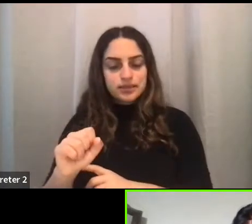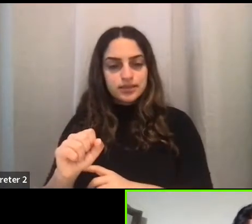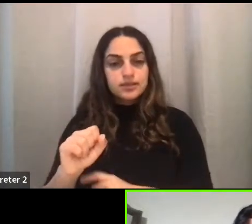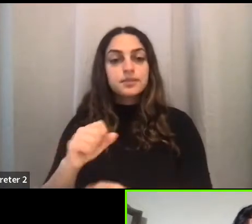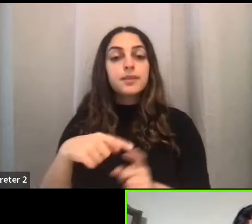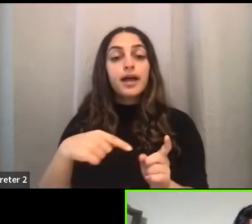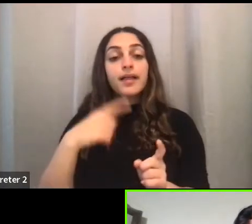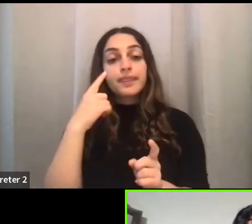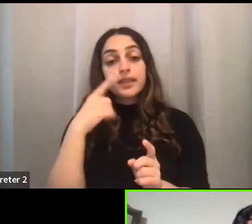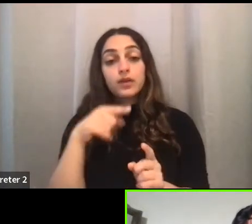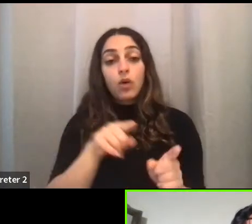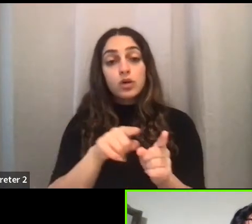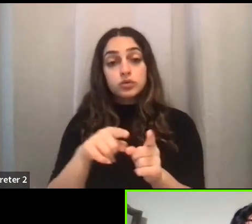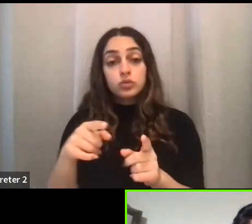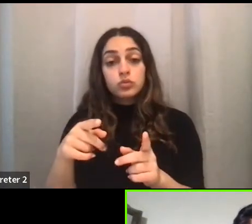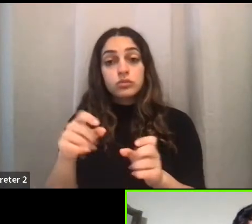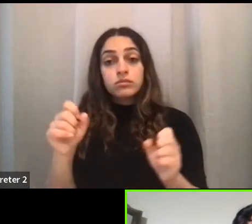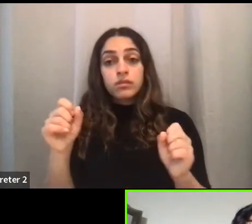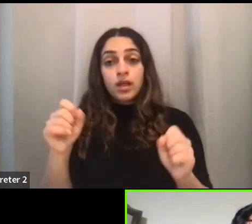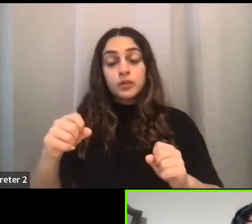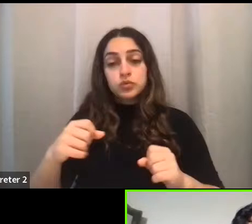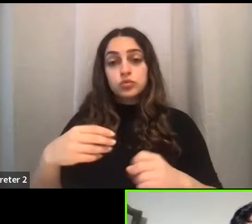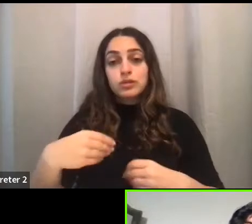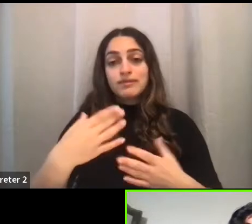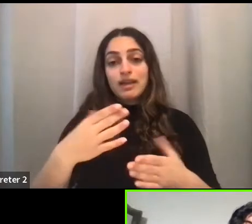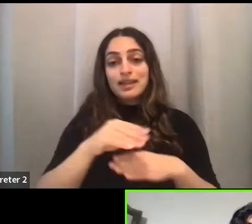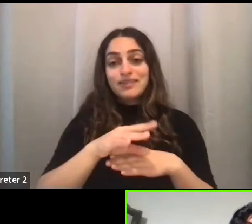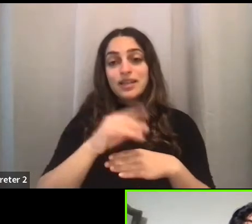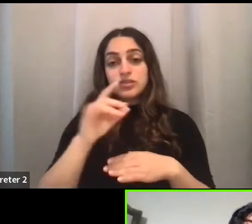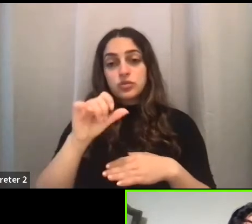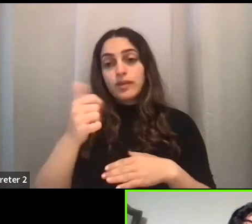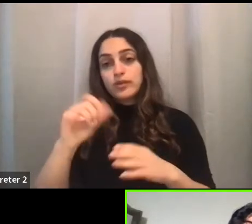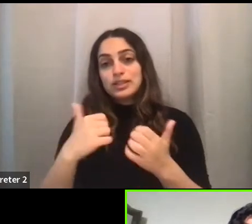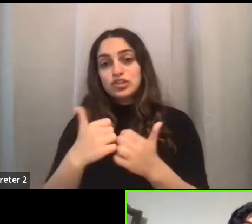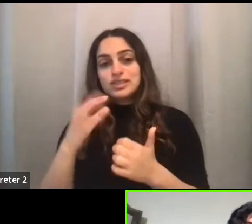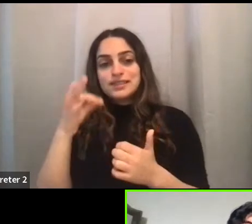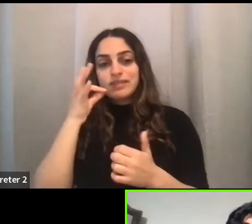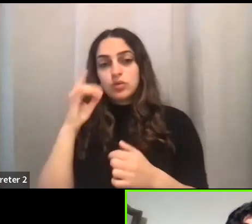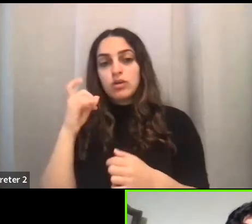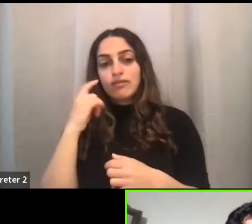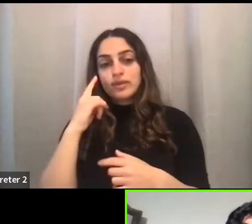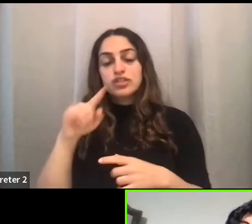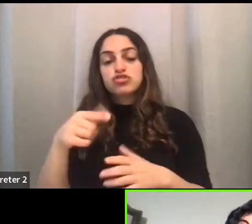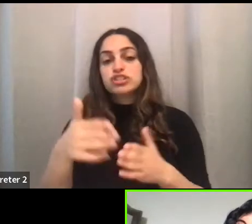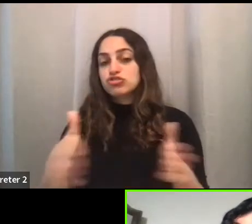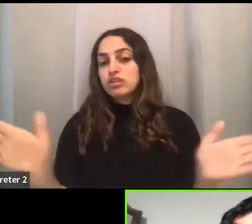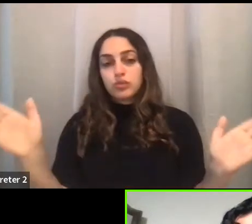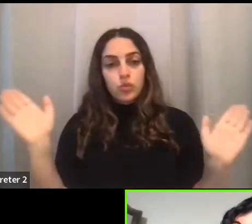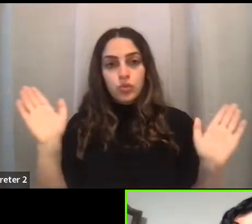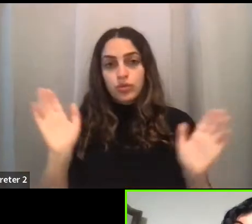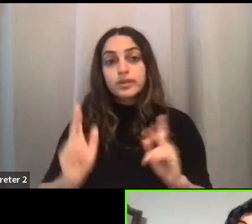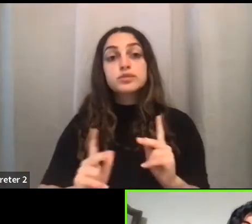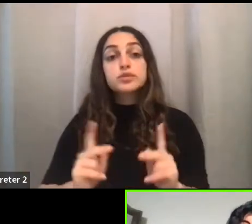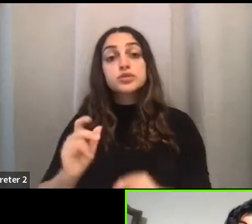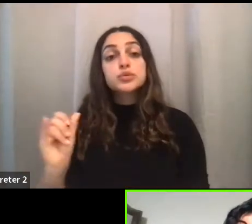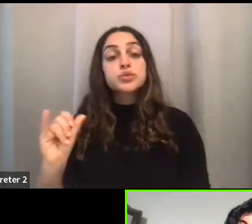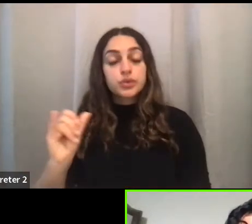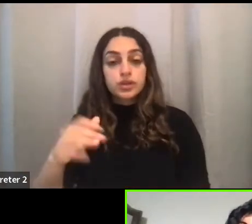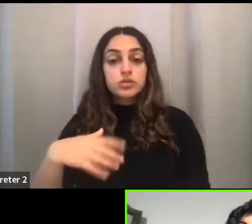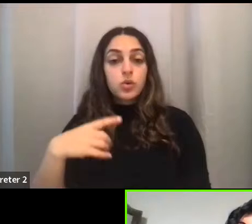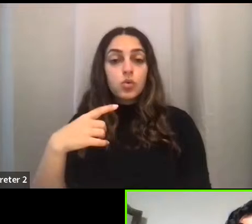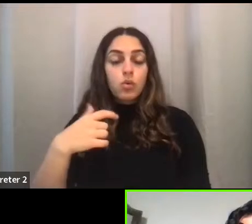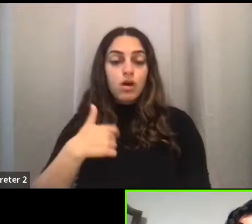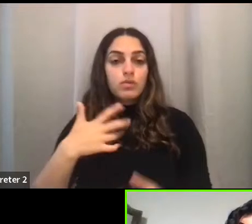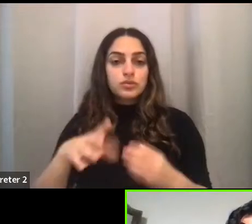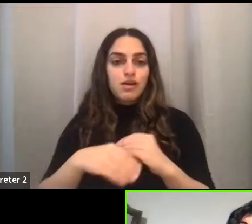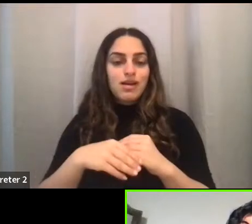think you are also in a position to provide advice to other agencies in the federal government and just the general public as well and so that's the thing i wanted to